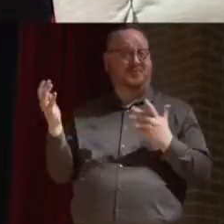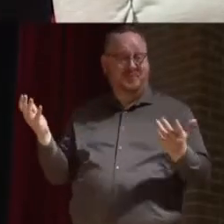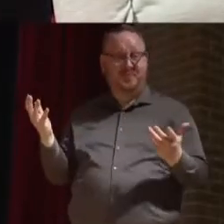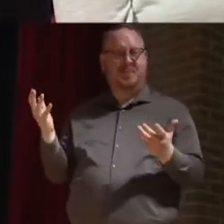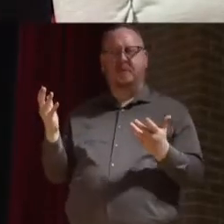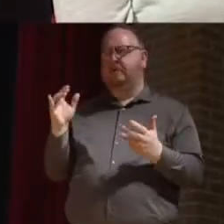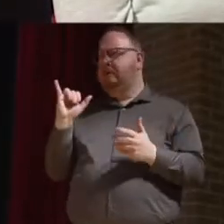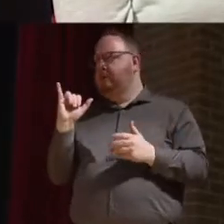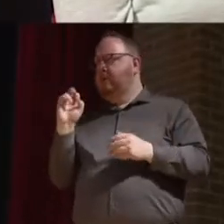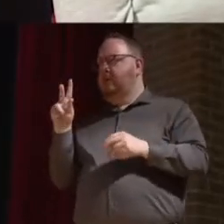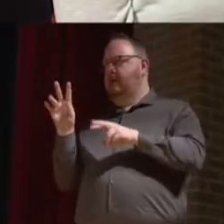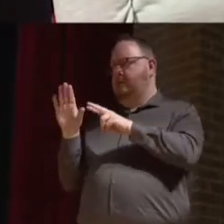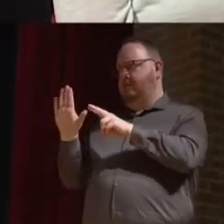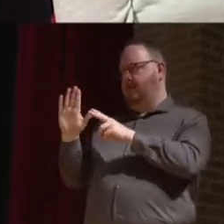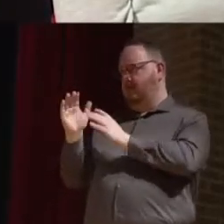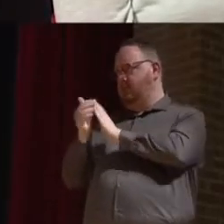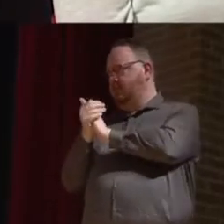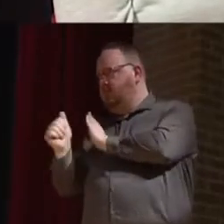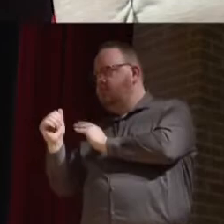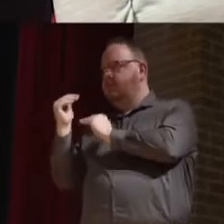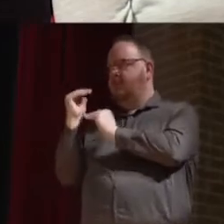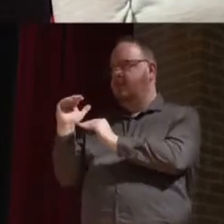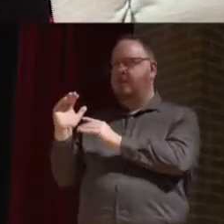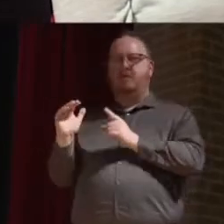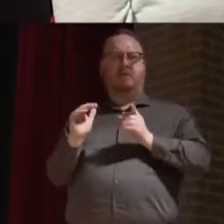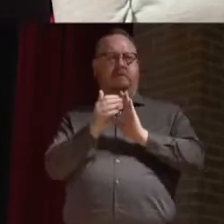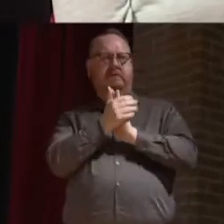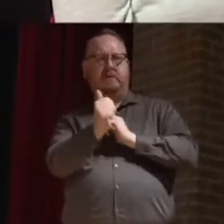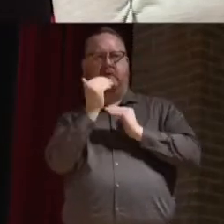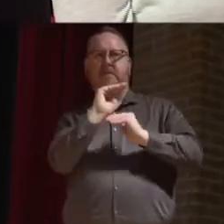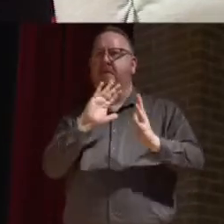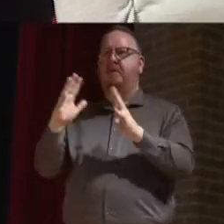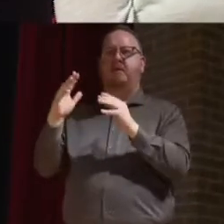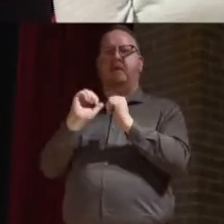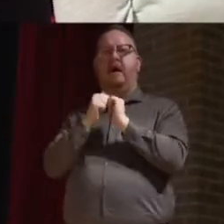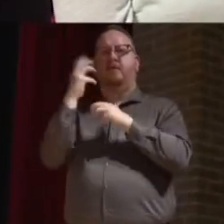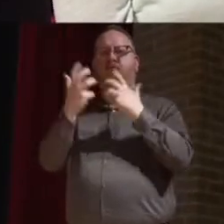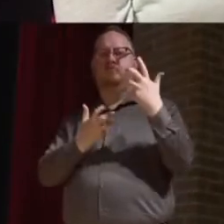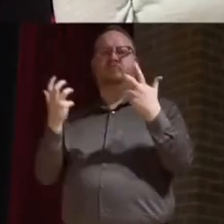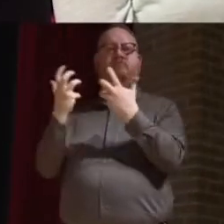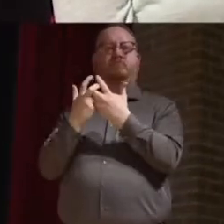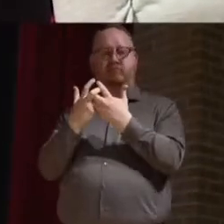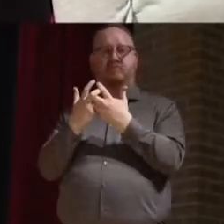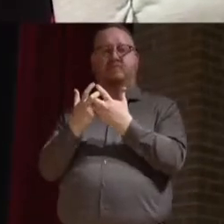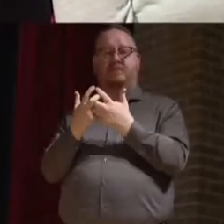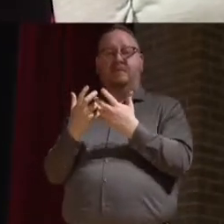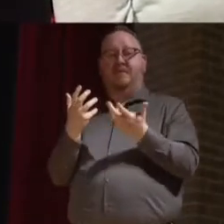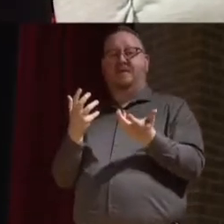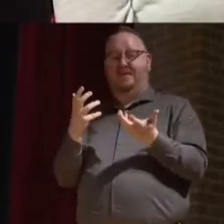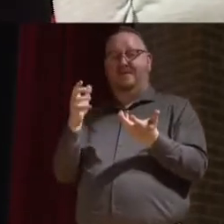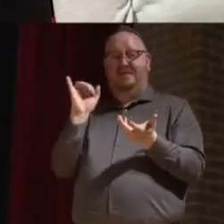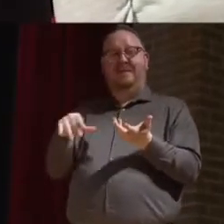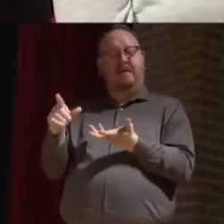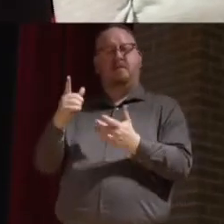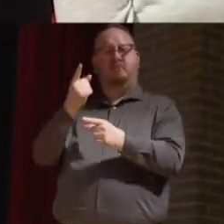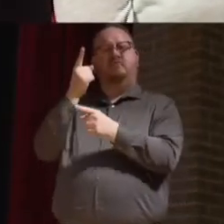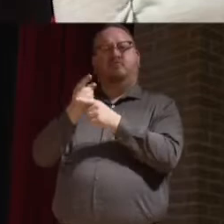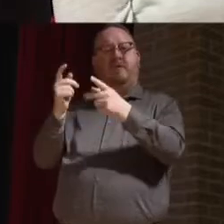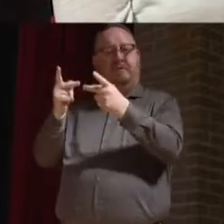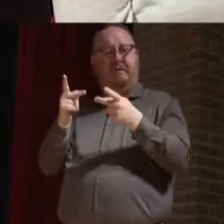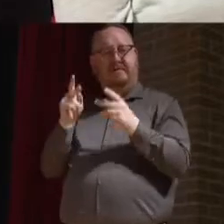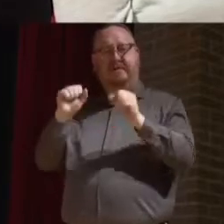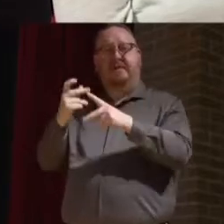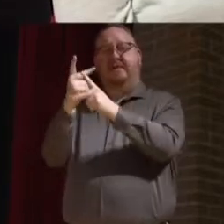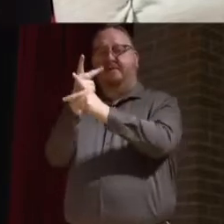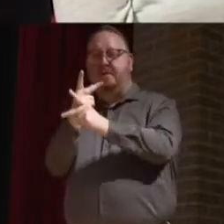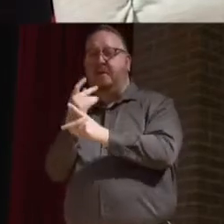where a person needs help and where they're the best at can help us, find the right place for that person, or figure out if